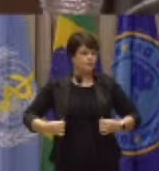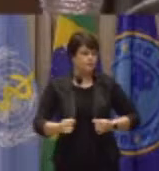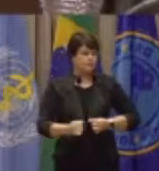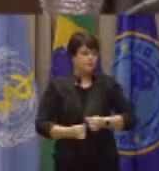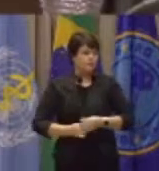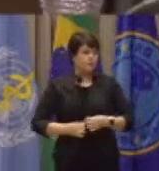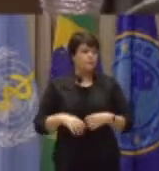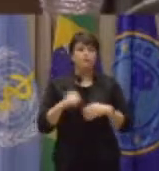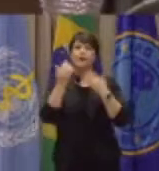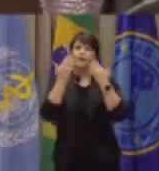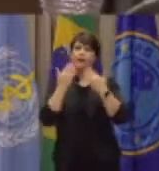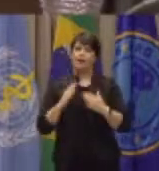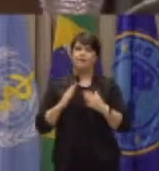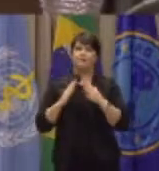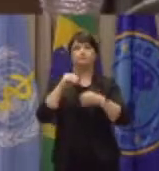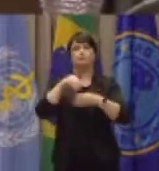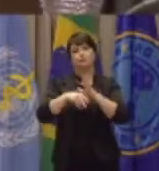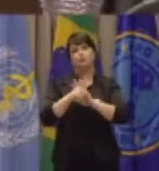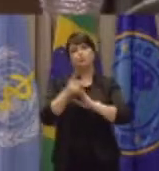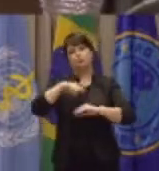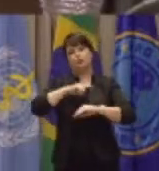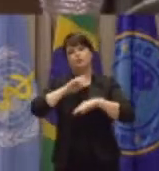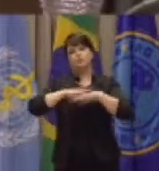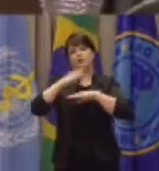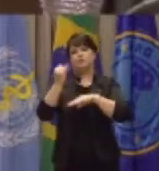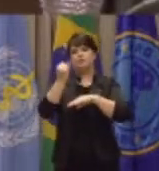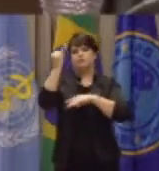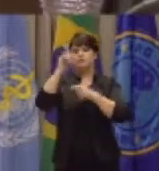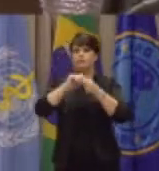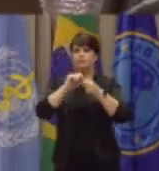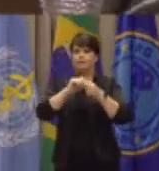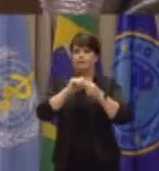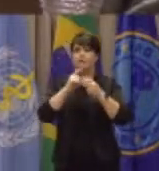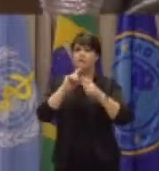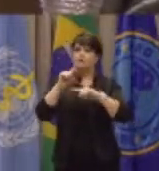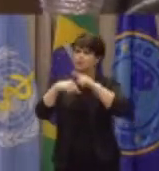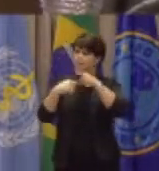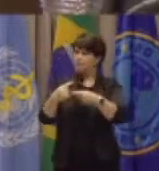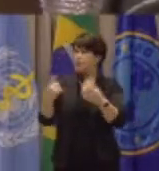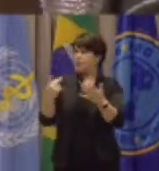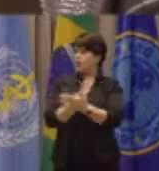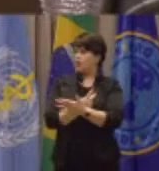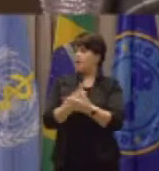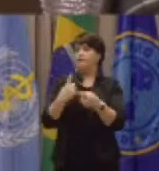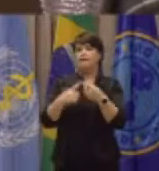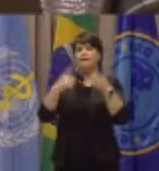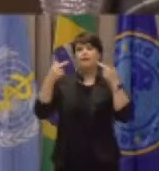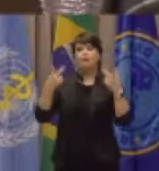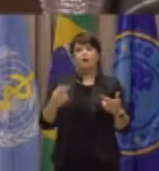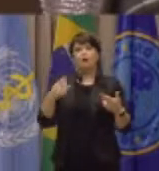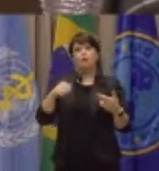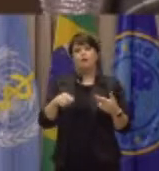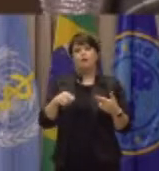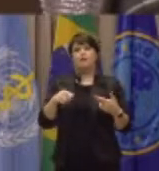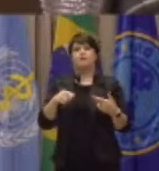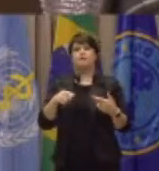what we did are vital, and I think that we need to keep doing